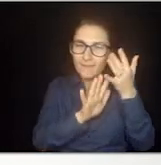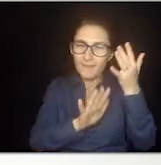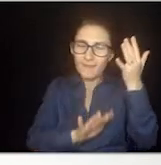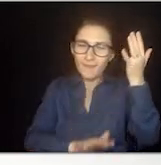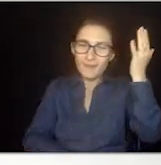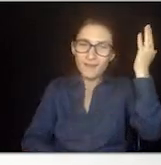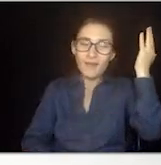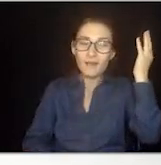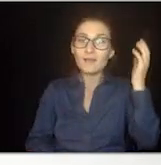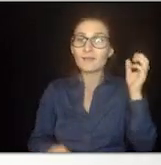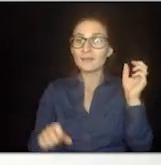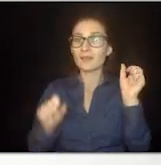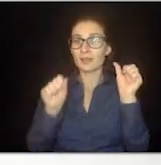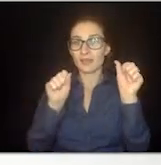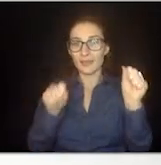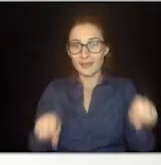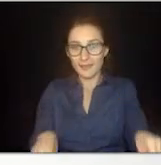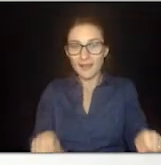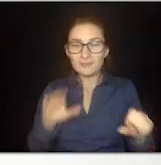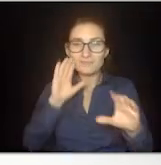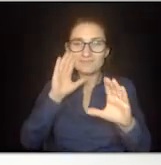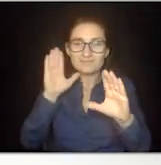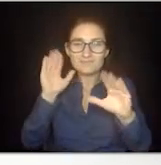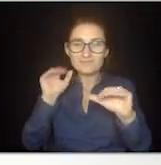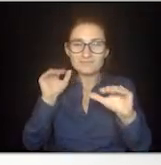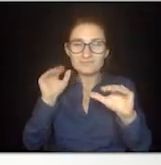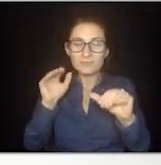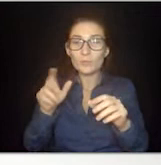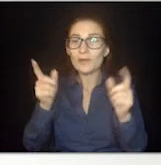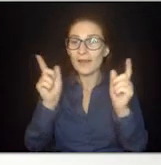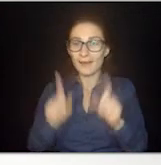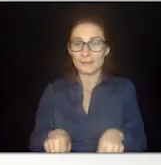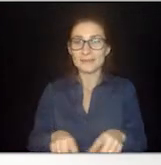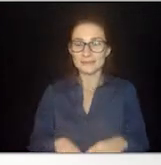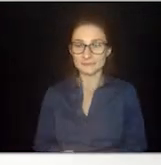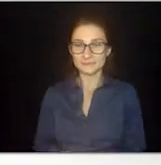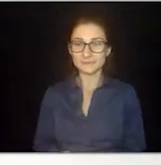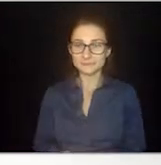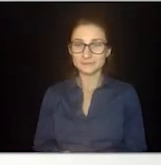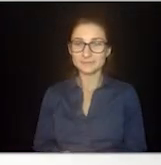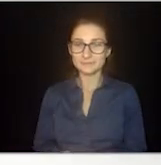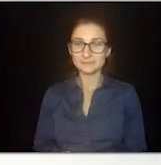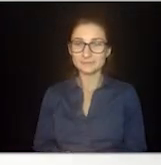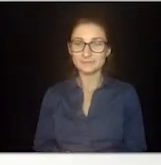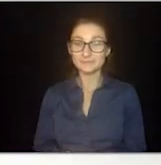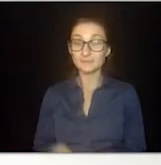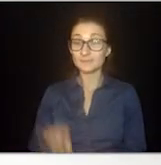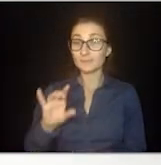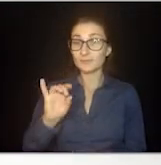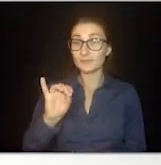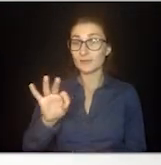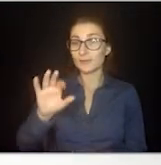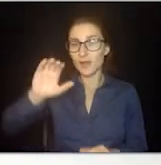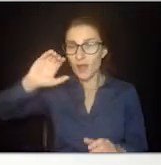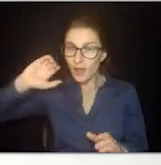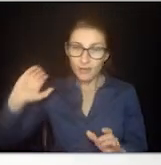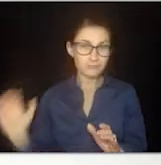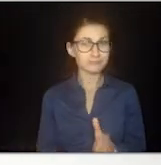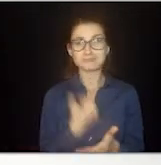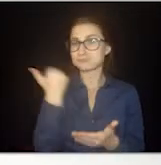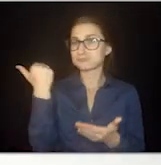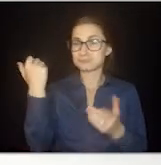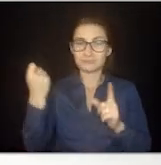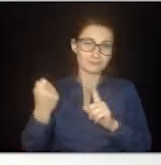other things, is when they can begin to anticipate what's going to happen. But again, if it's a